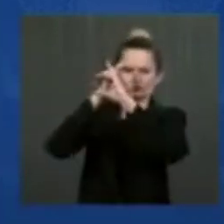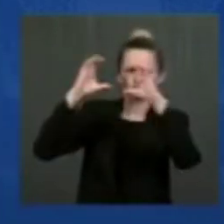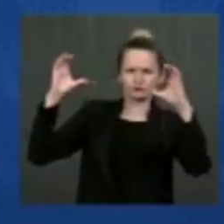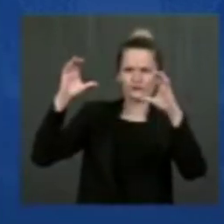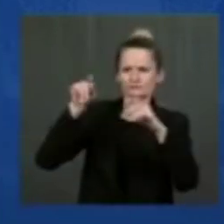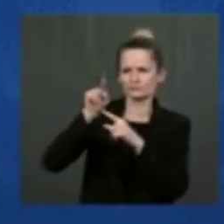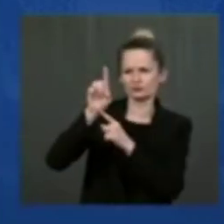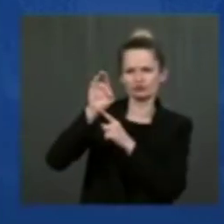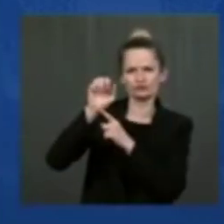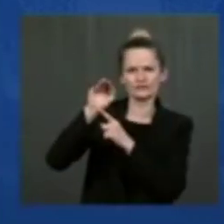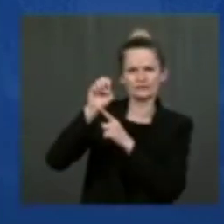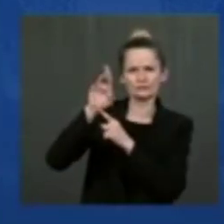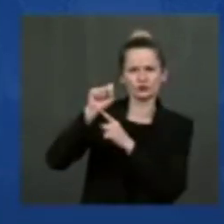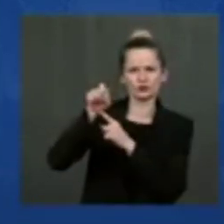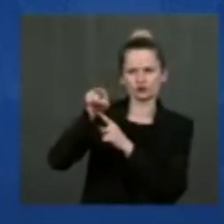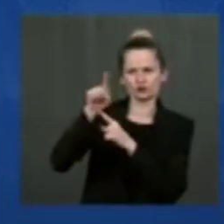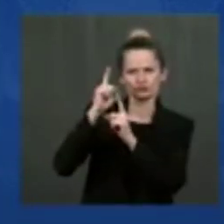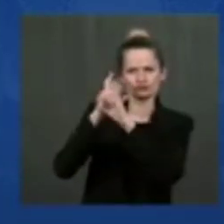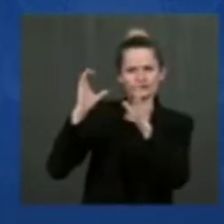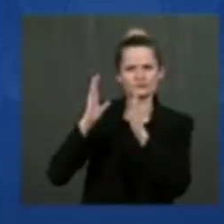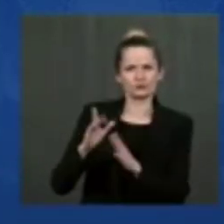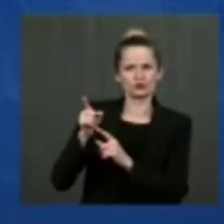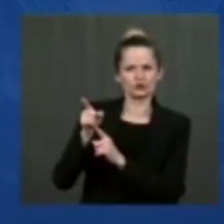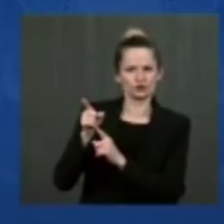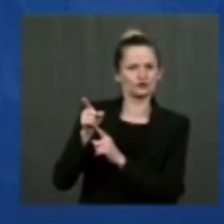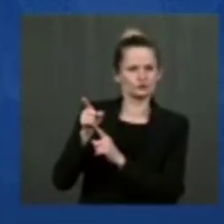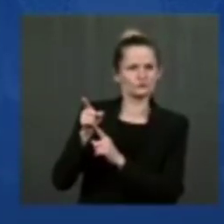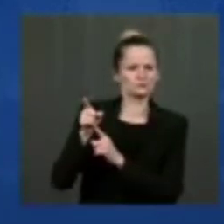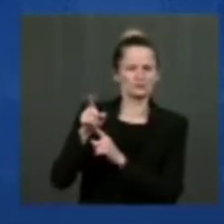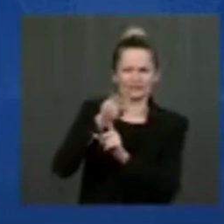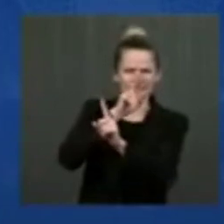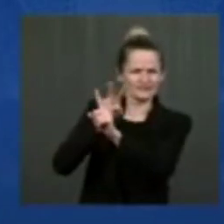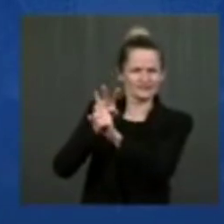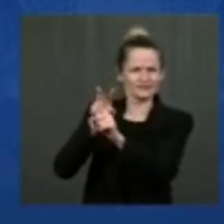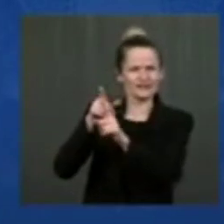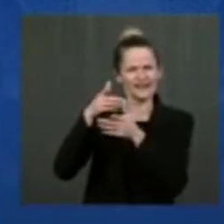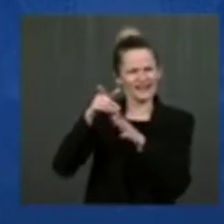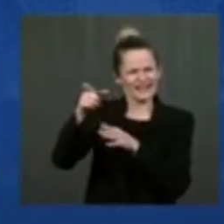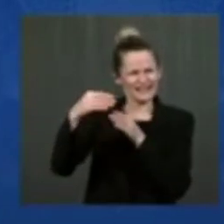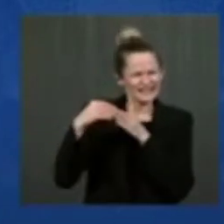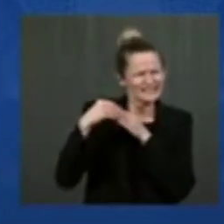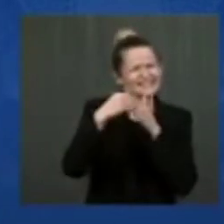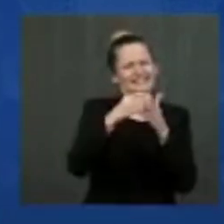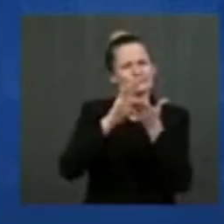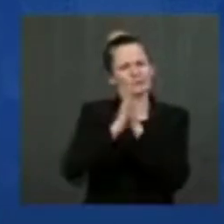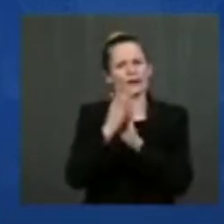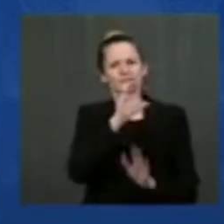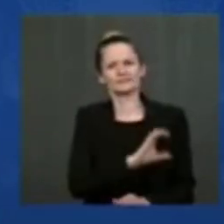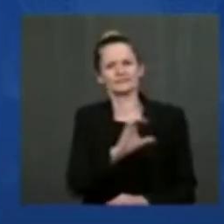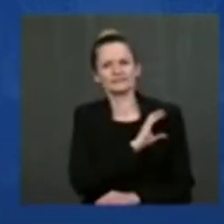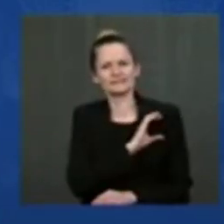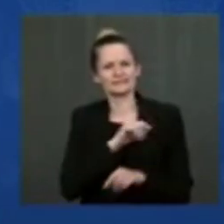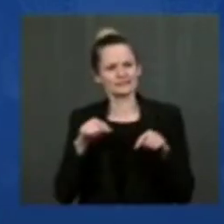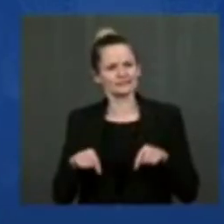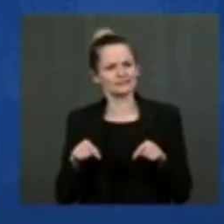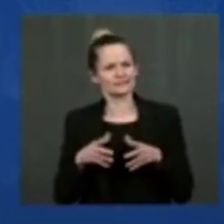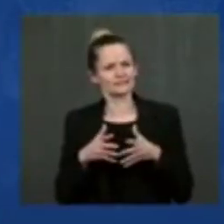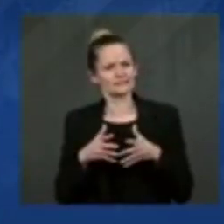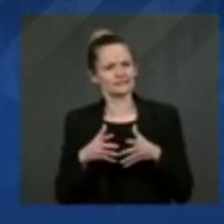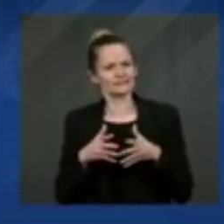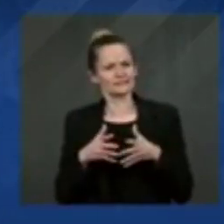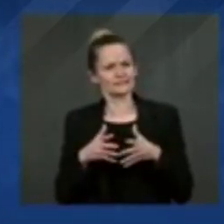workers, a pathway to citizenship, bringing them out of the shadows so they can receive the protection and representation that our laws and our